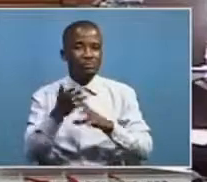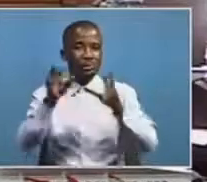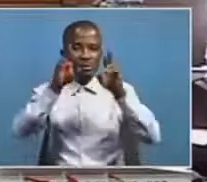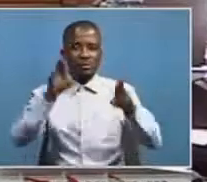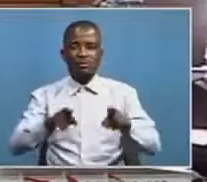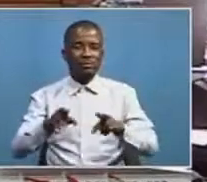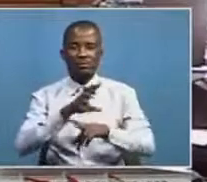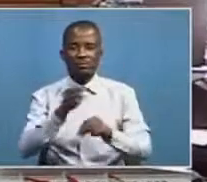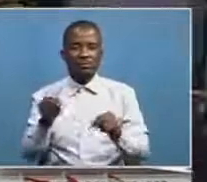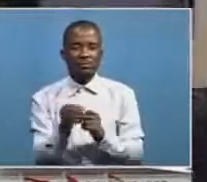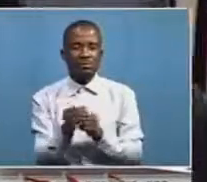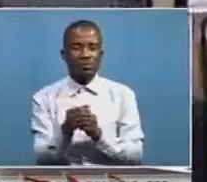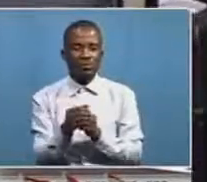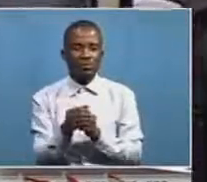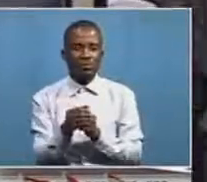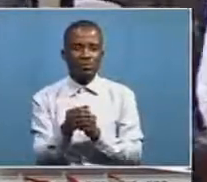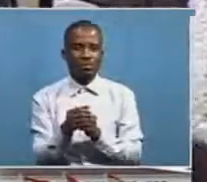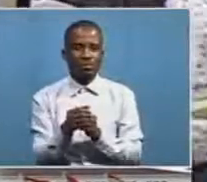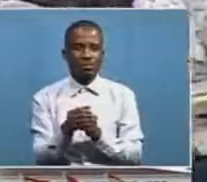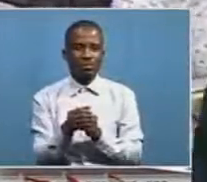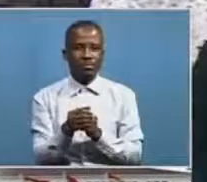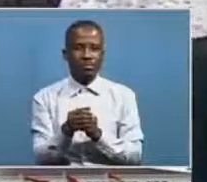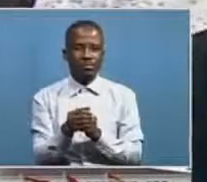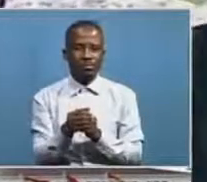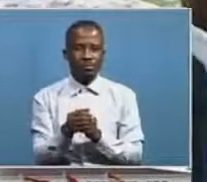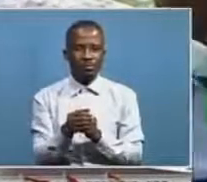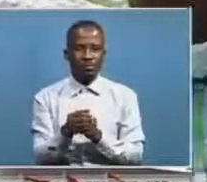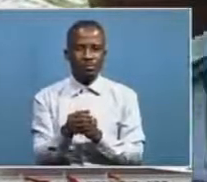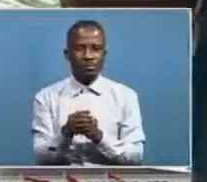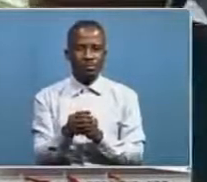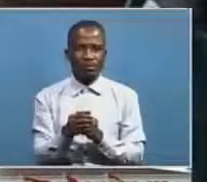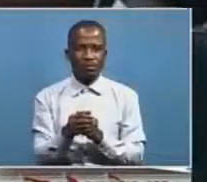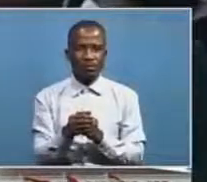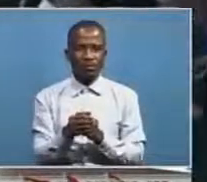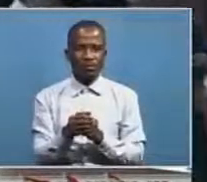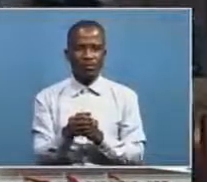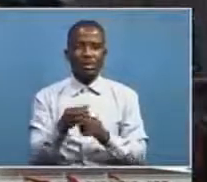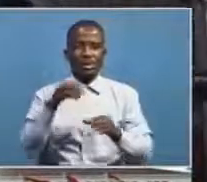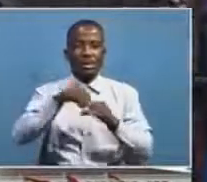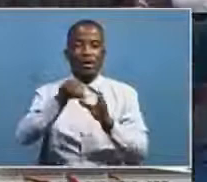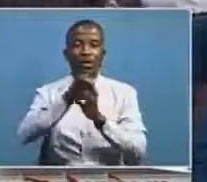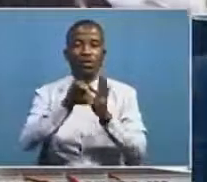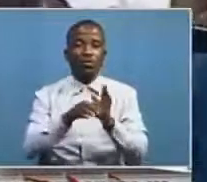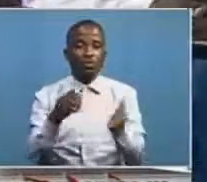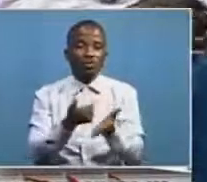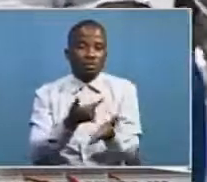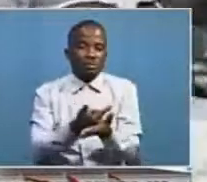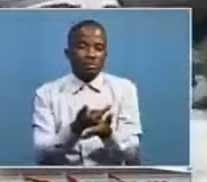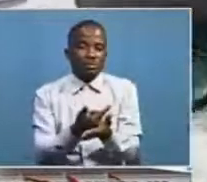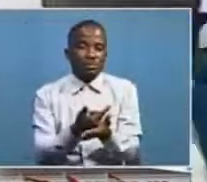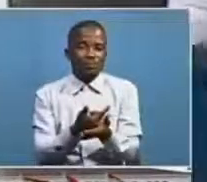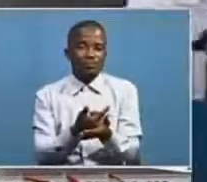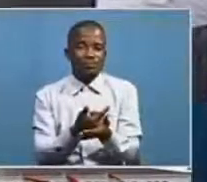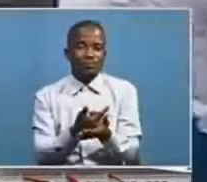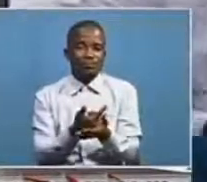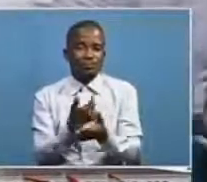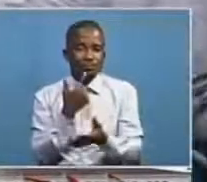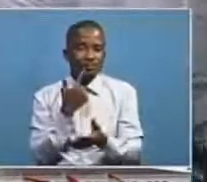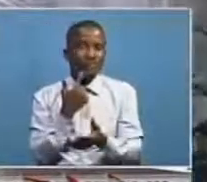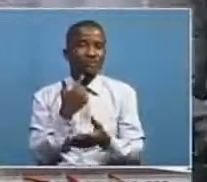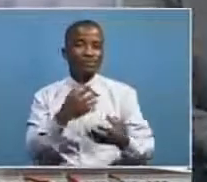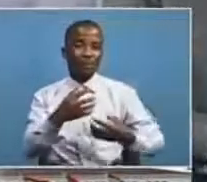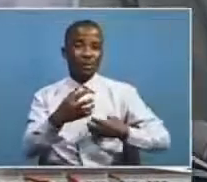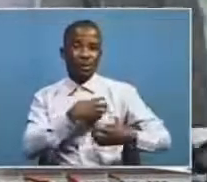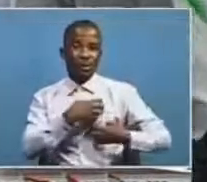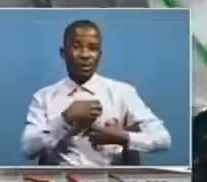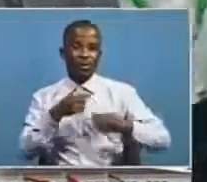presidential election as envisaged under Article 64 Clause 1 of the 1992 Constitution. The petitioner opposed